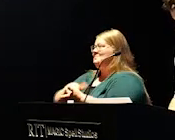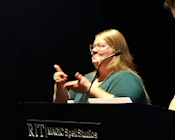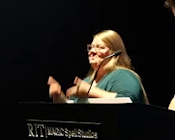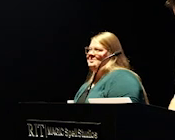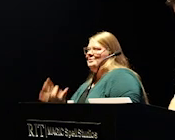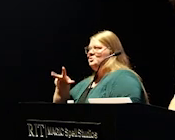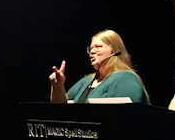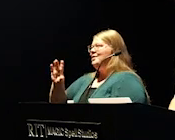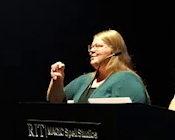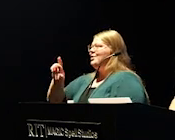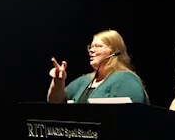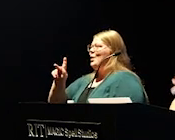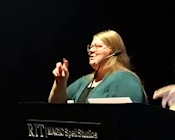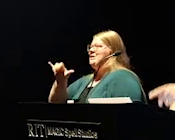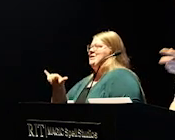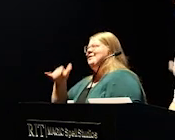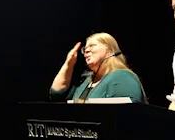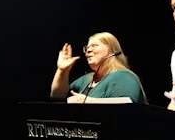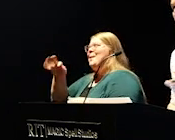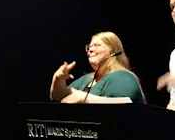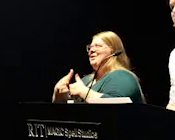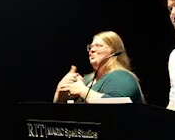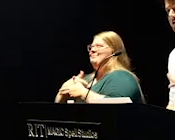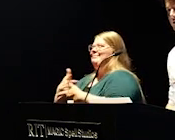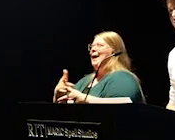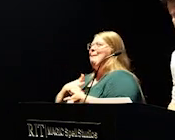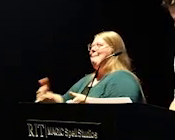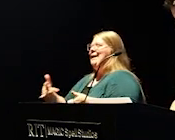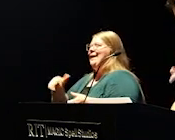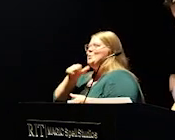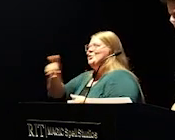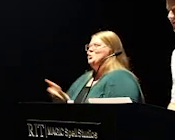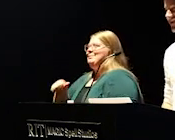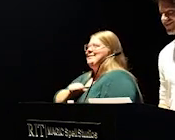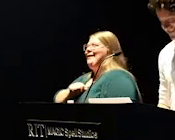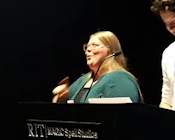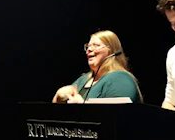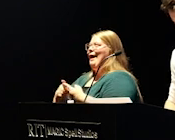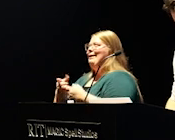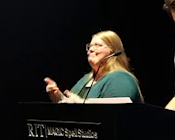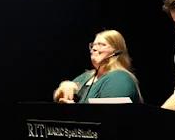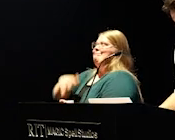Cerankosky. I don't know if I said that yet. I have a habit when I speak in public of forgetting to introduce myself. So,